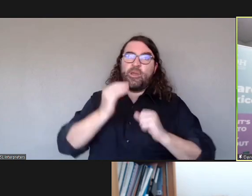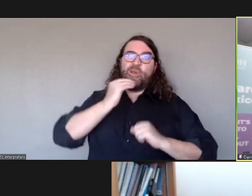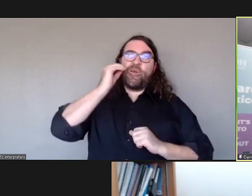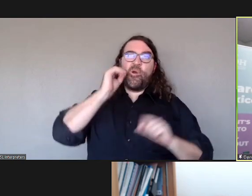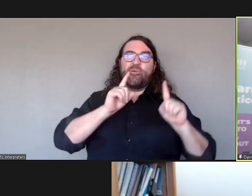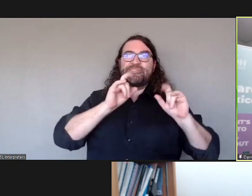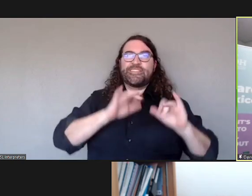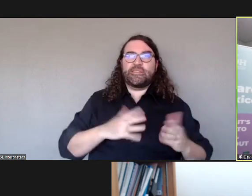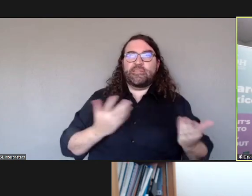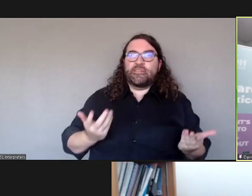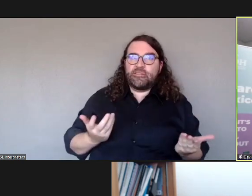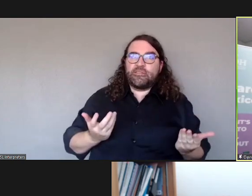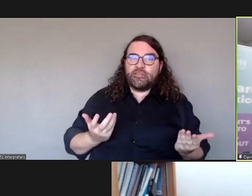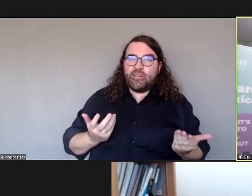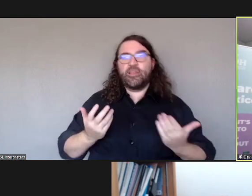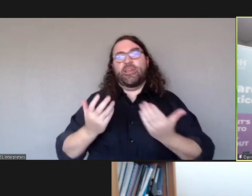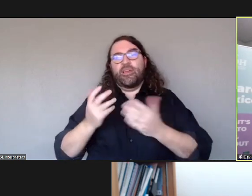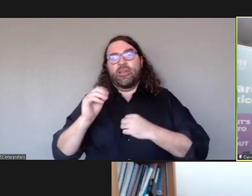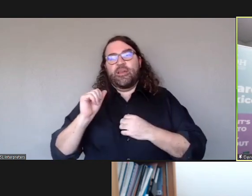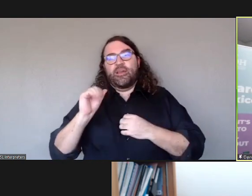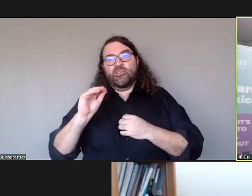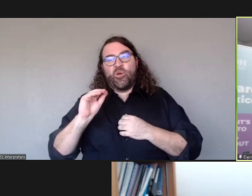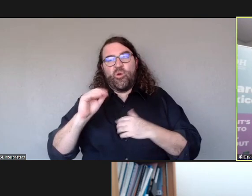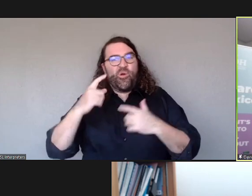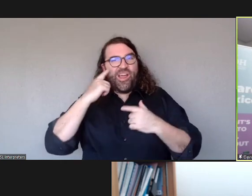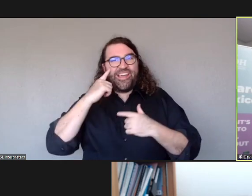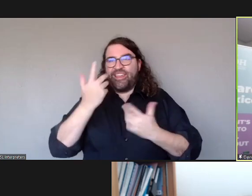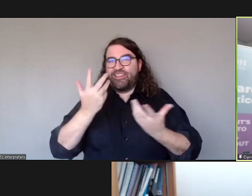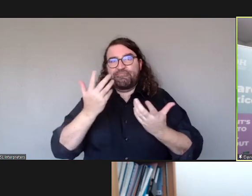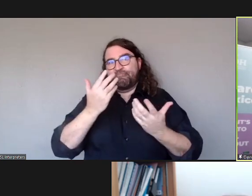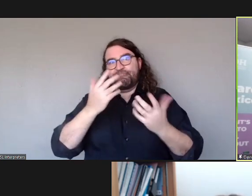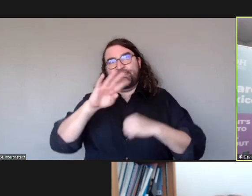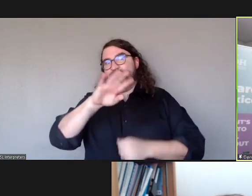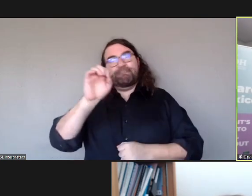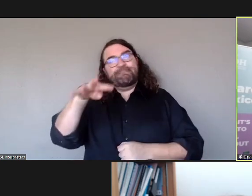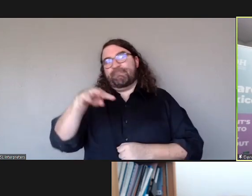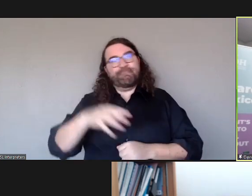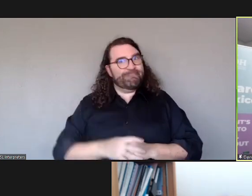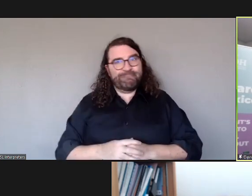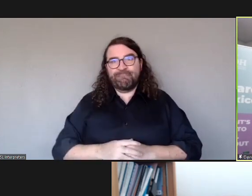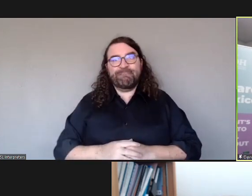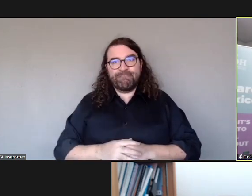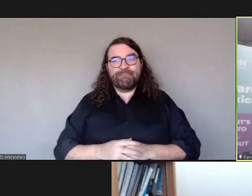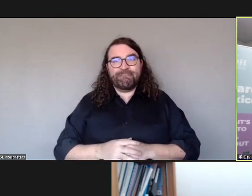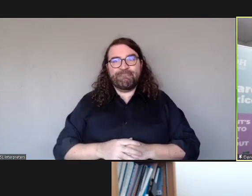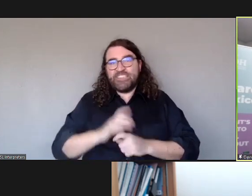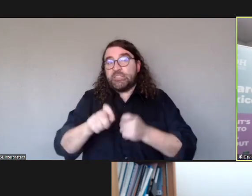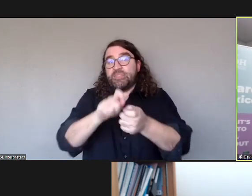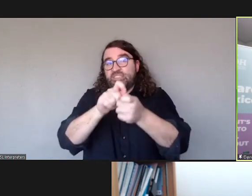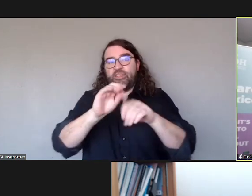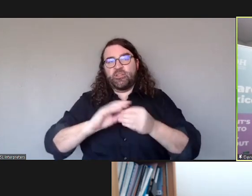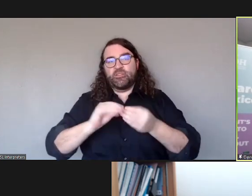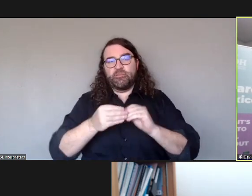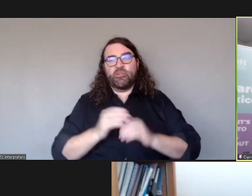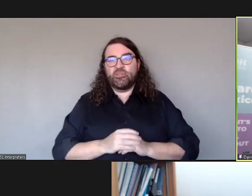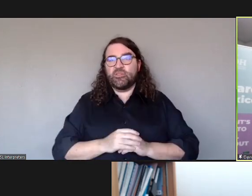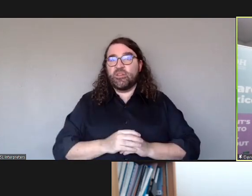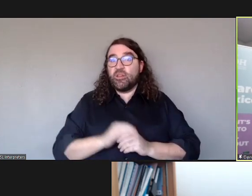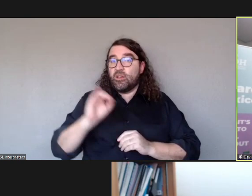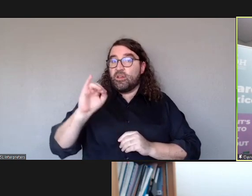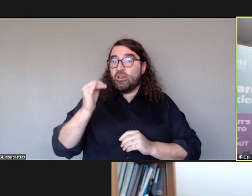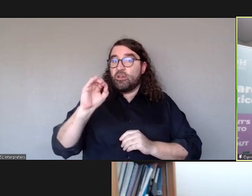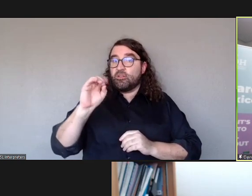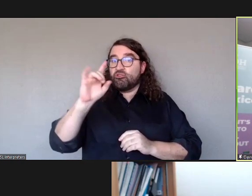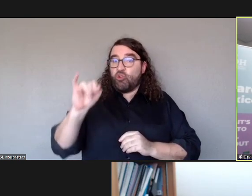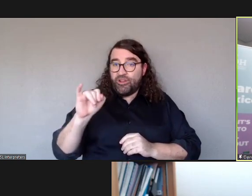times, but I don't think anybody knows quite yet. And Jody, I want to make sure you're